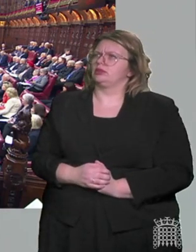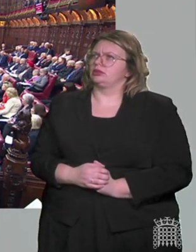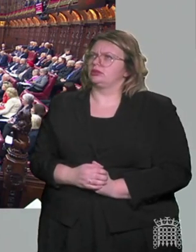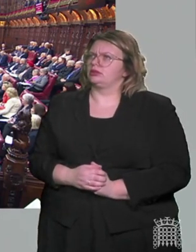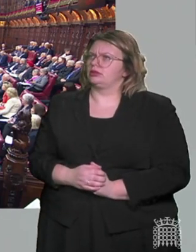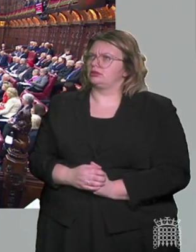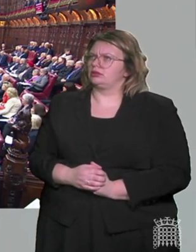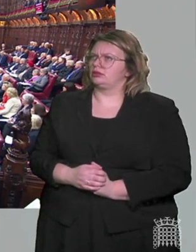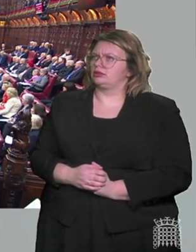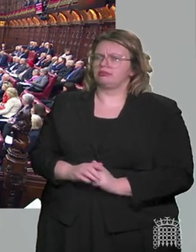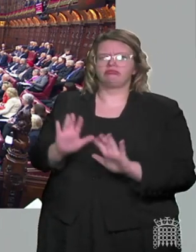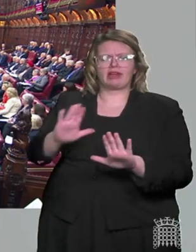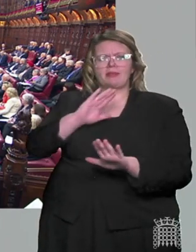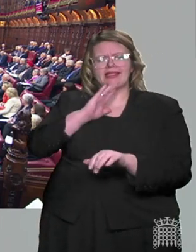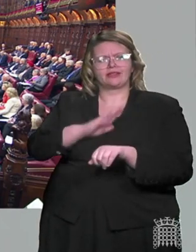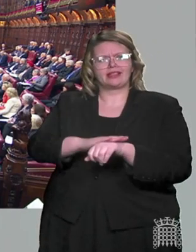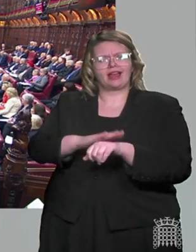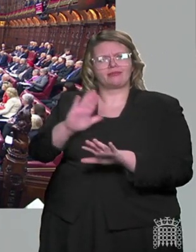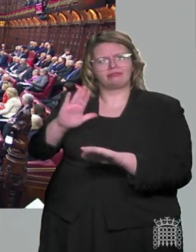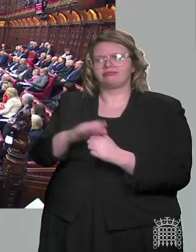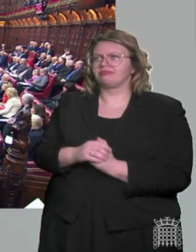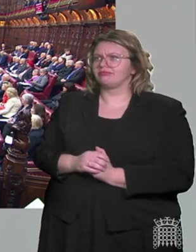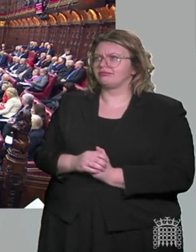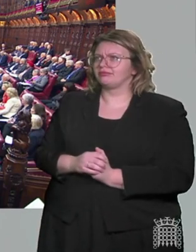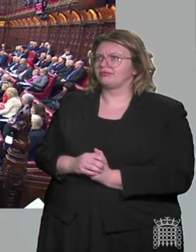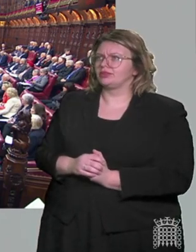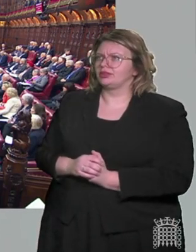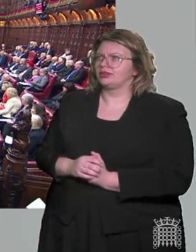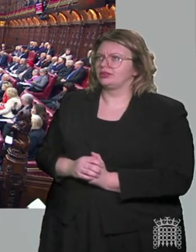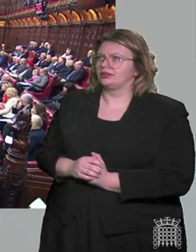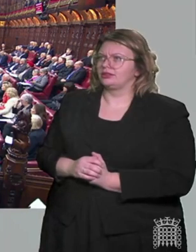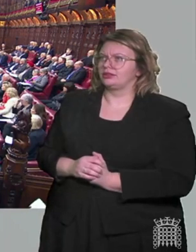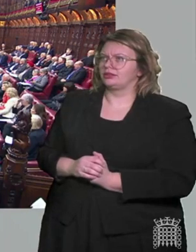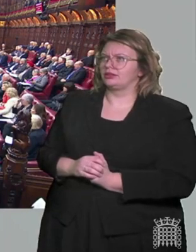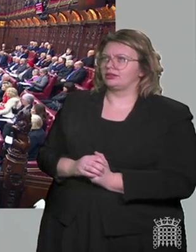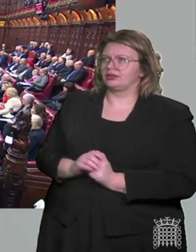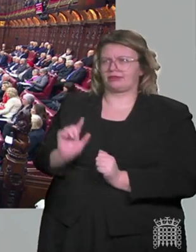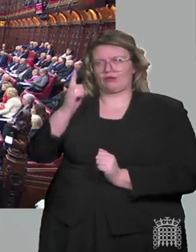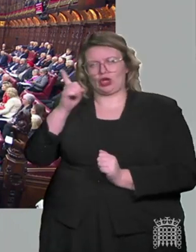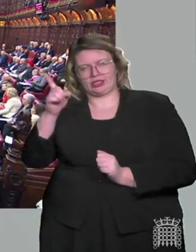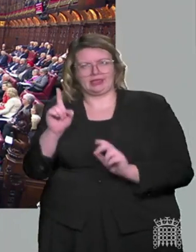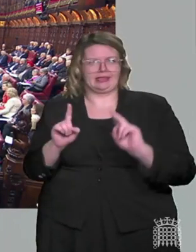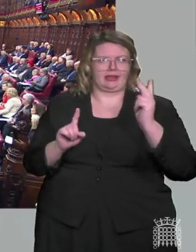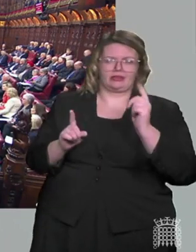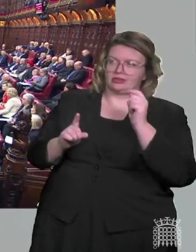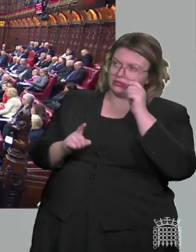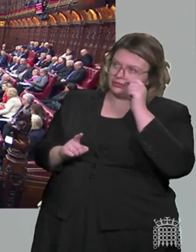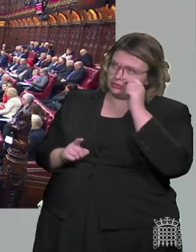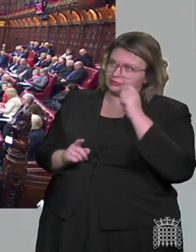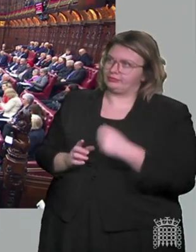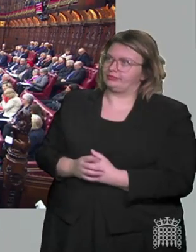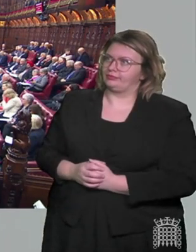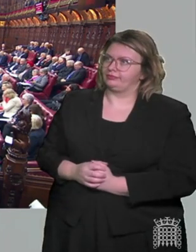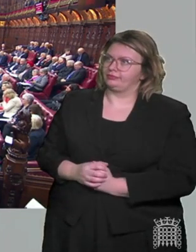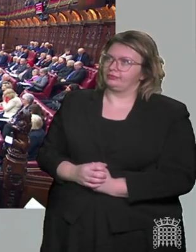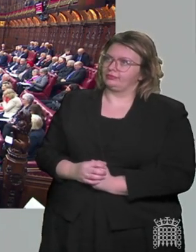My Lords, there's plenty of time. We'll hear from the Noble Lord Purvis of Tweed, followed by the Noble Lord Tweed. I'm grateful for the Chief